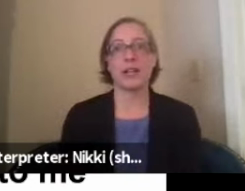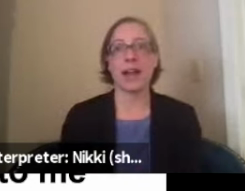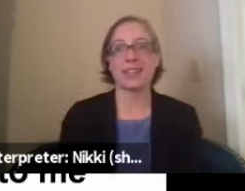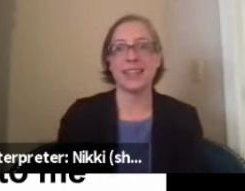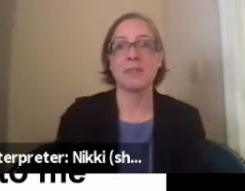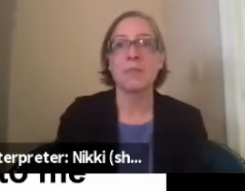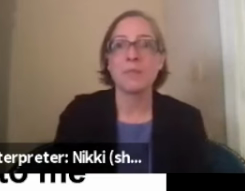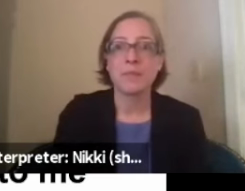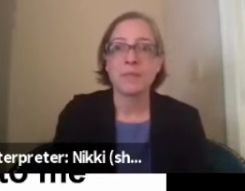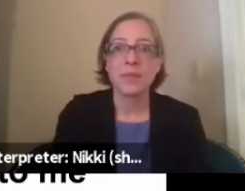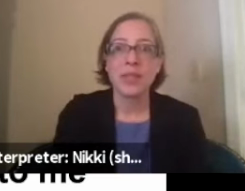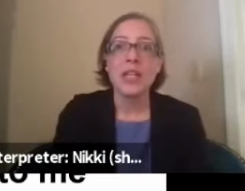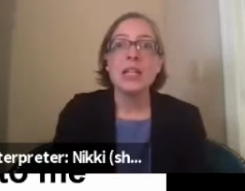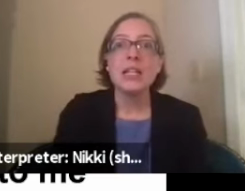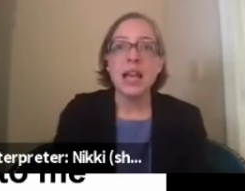providers are interacting.